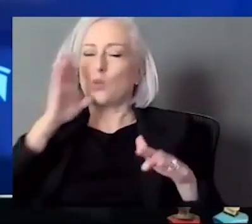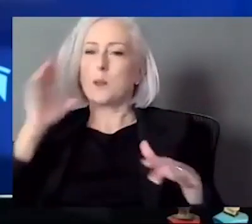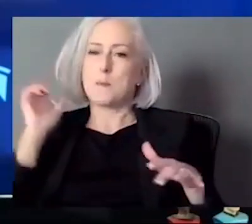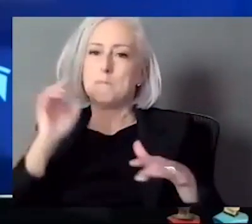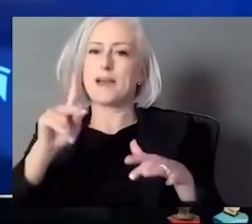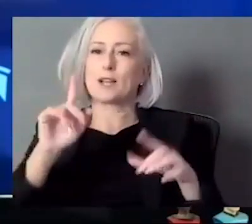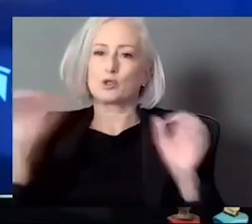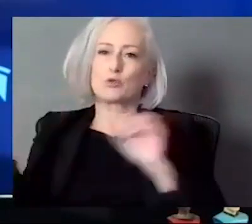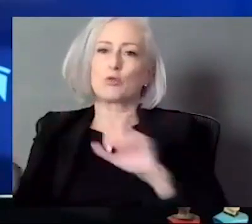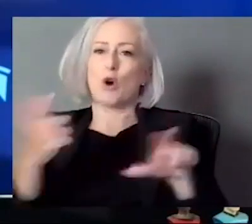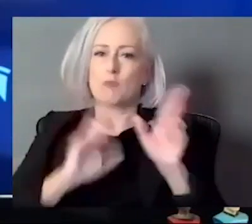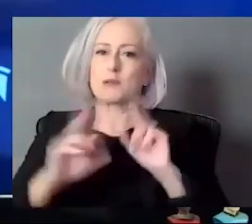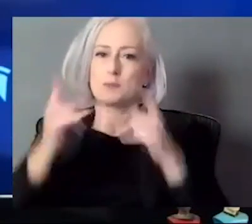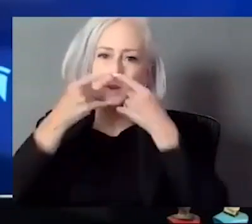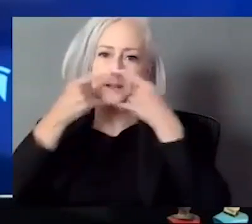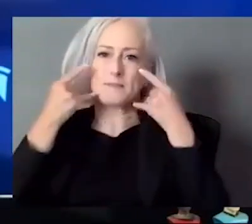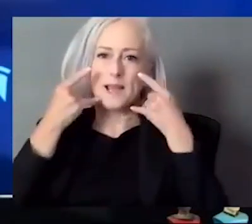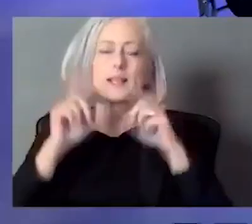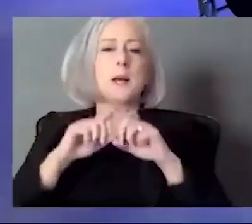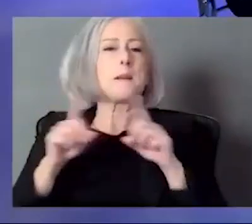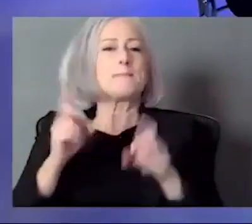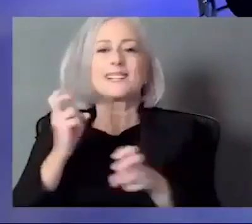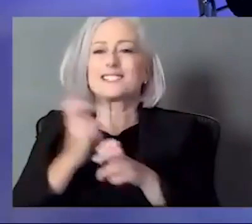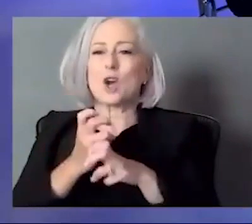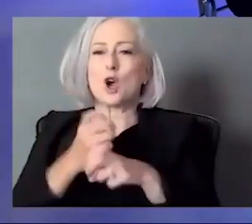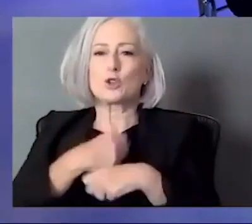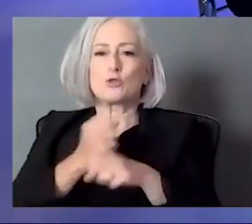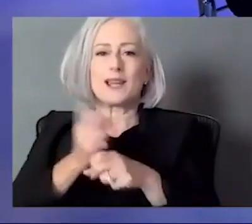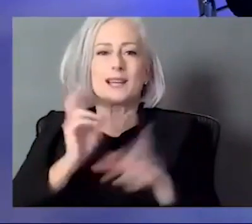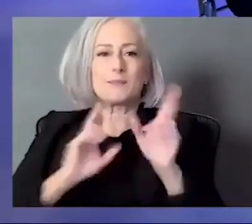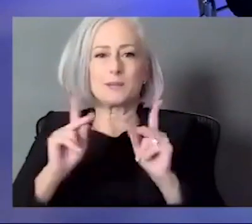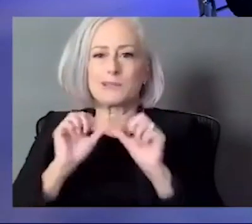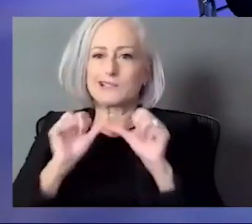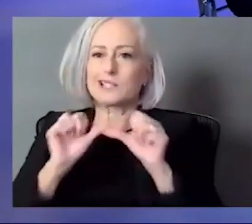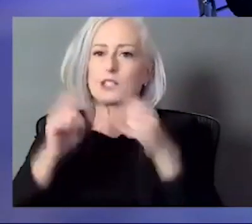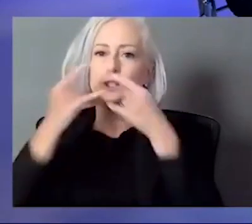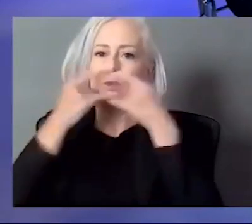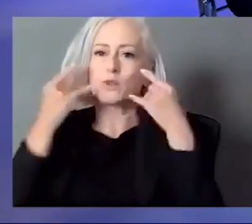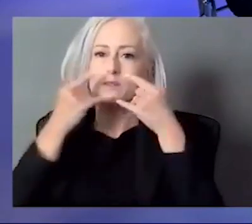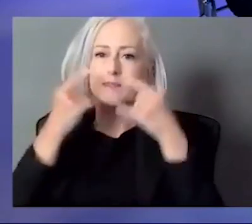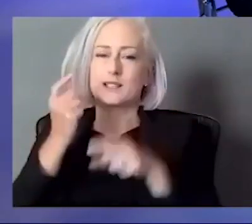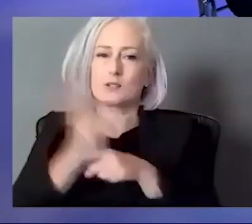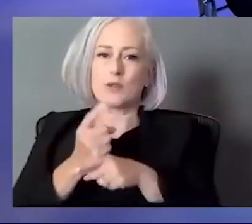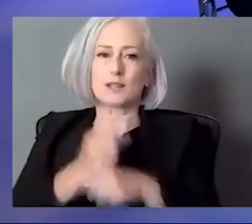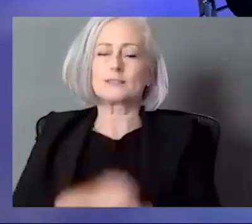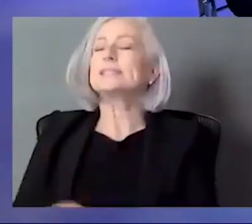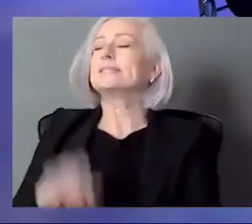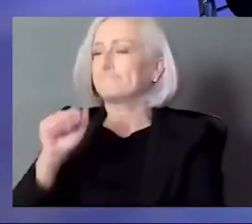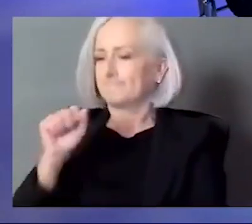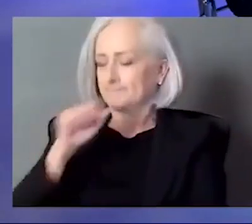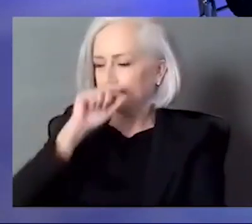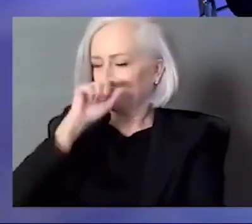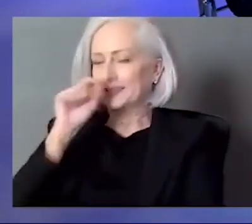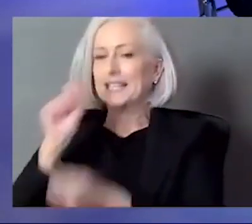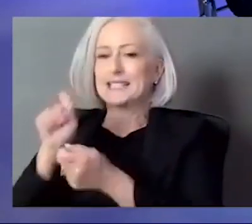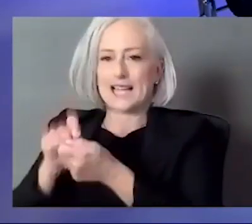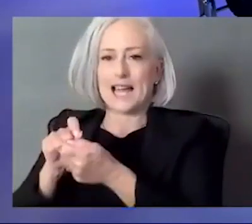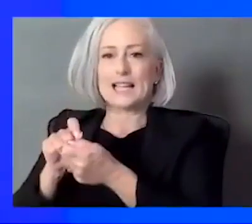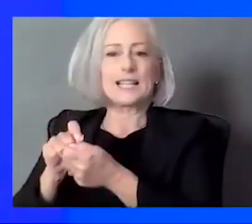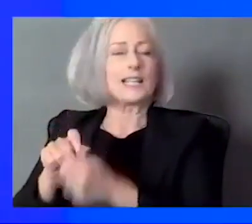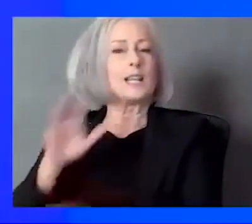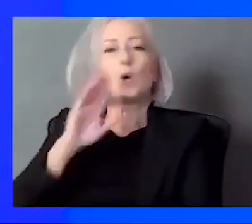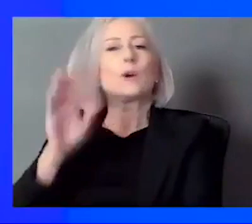but Hawkeye is just hard. It's hard to make people keep their mask on right now. Yeah, exactly. And we have never been living